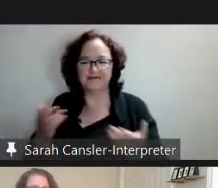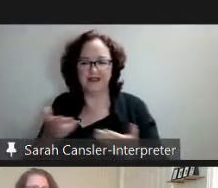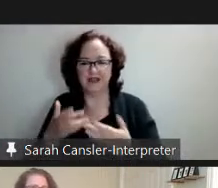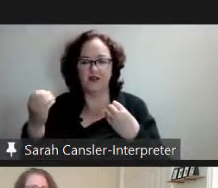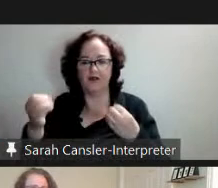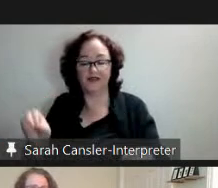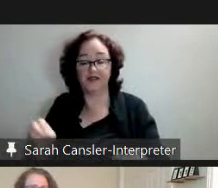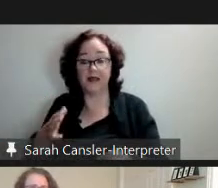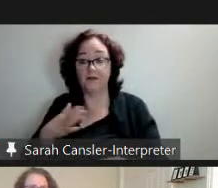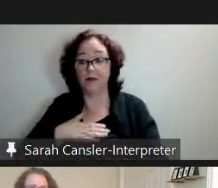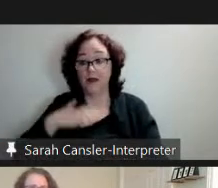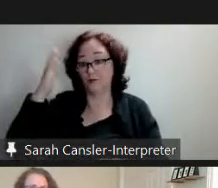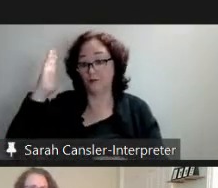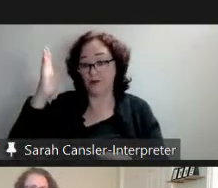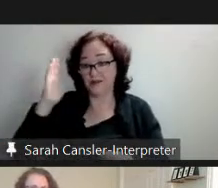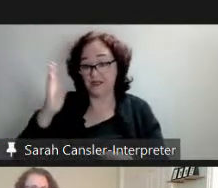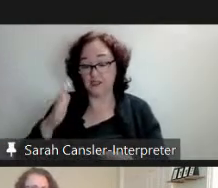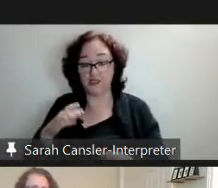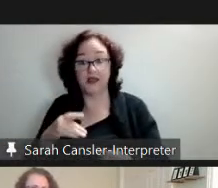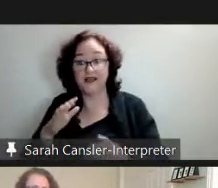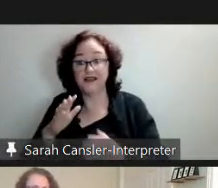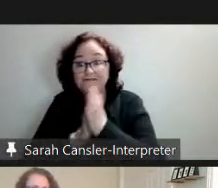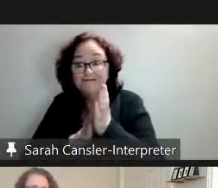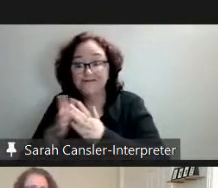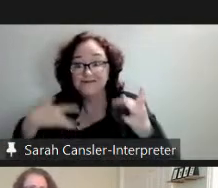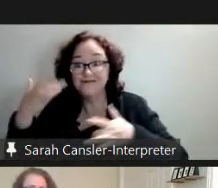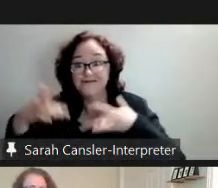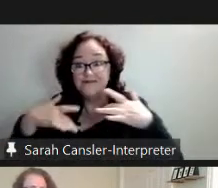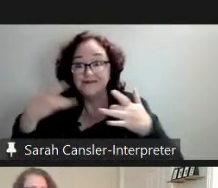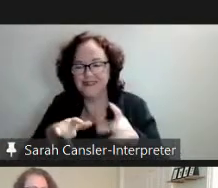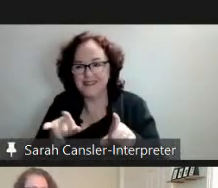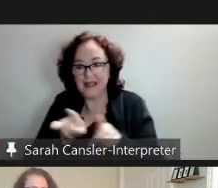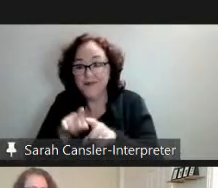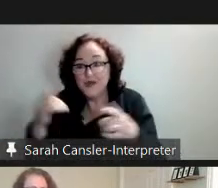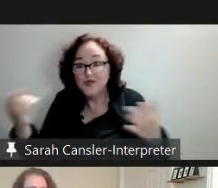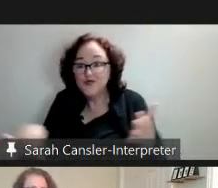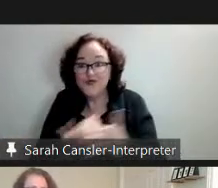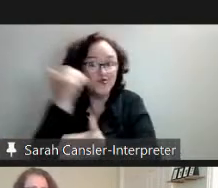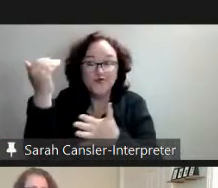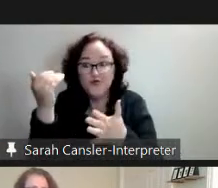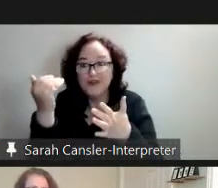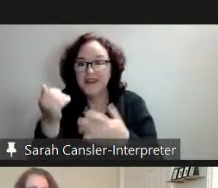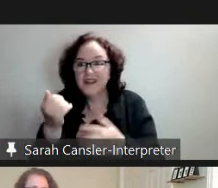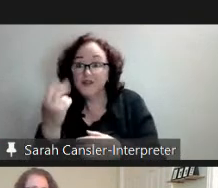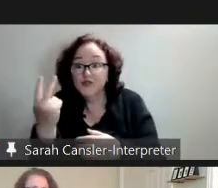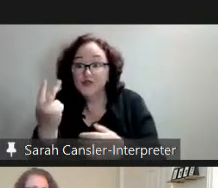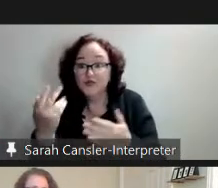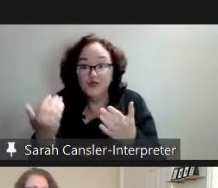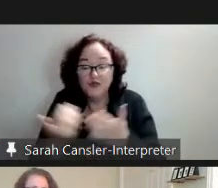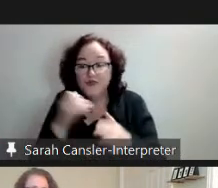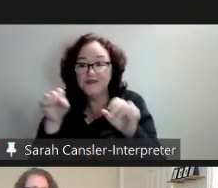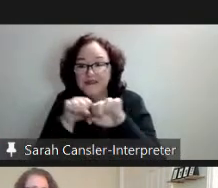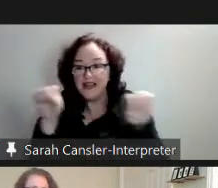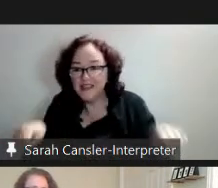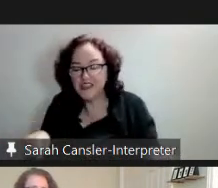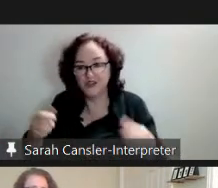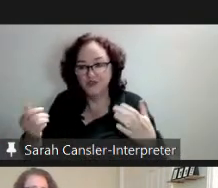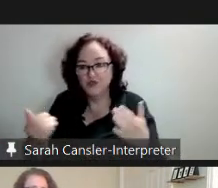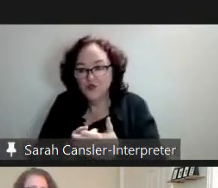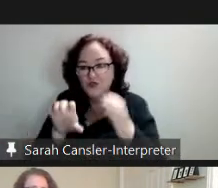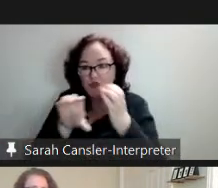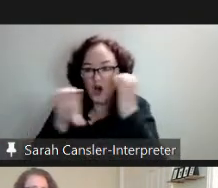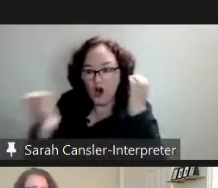nearly as exciting as 2 new rail stations and 400 new rail cars, but I'll try to walk through